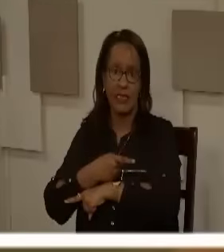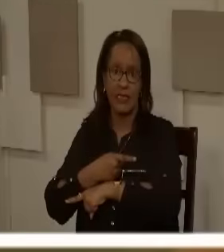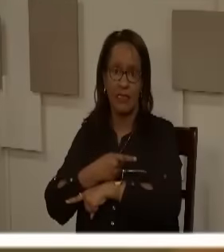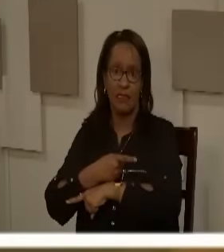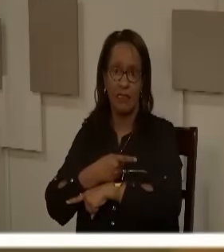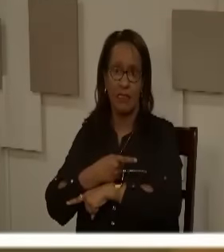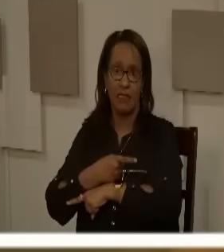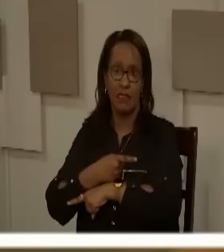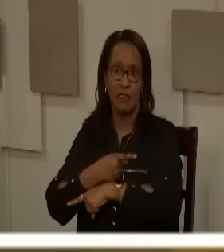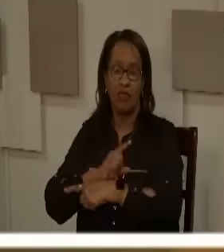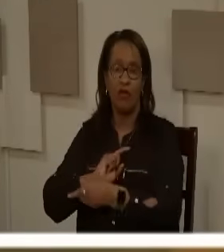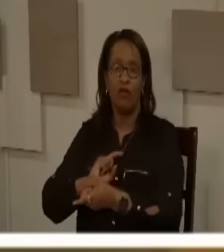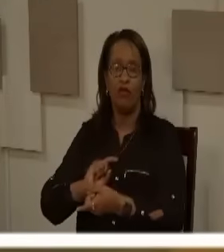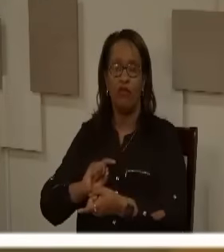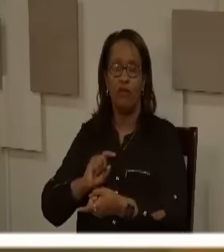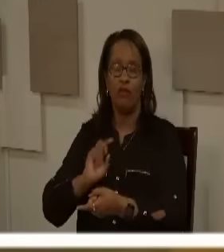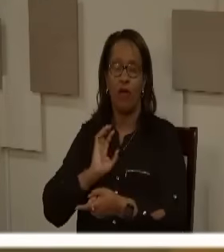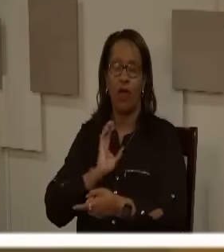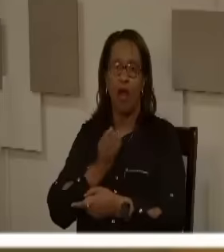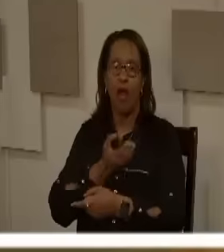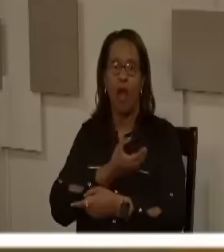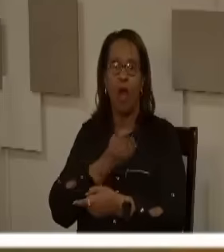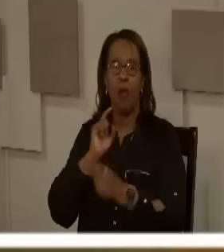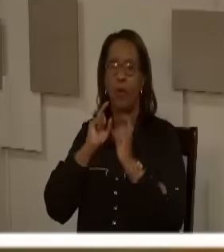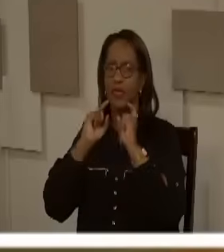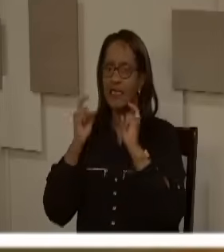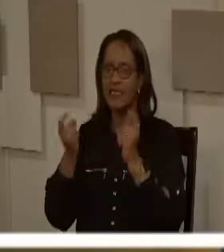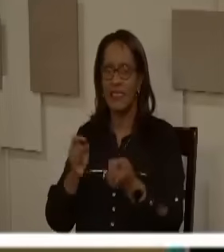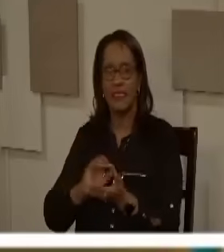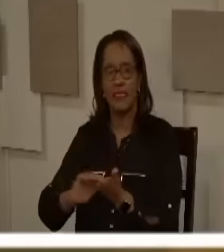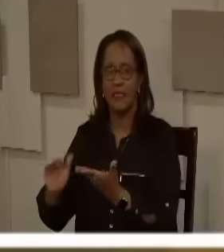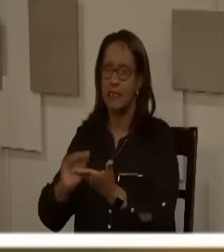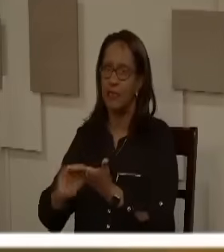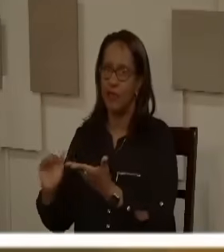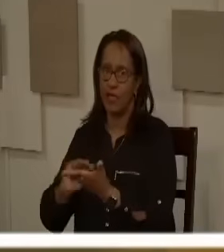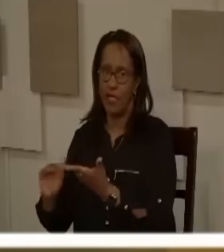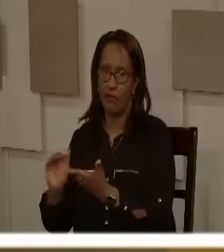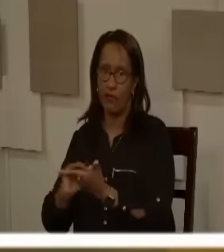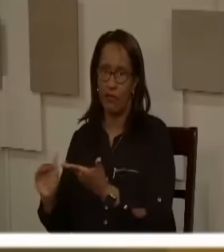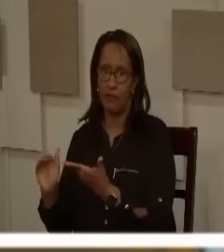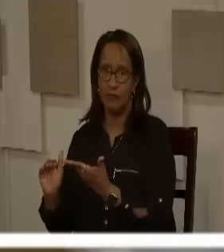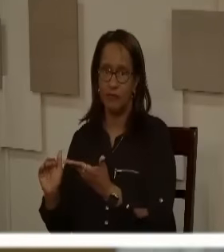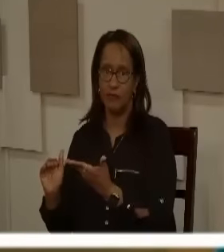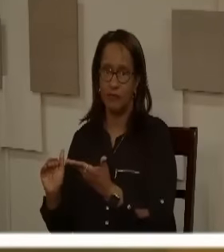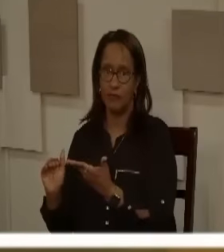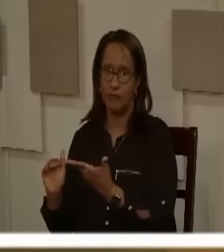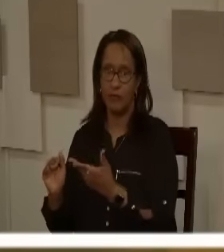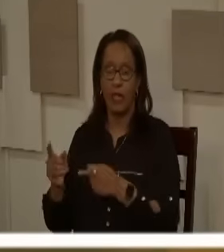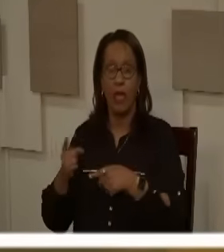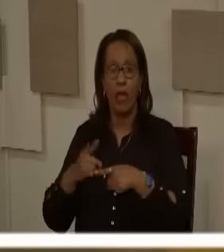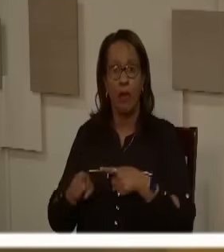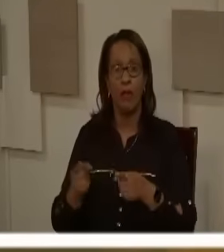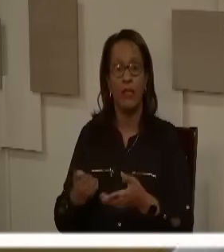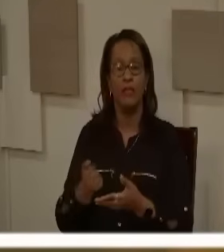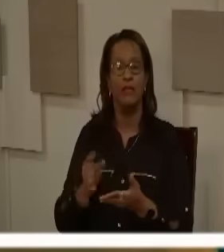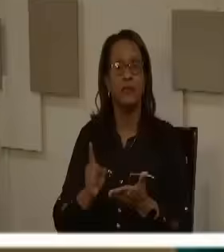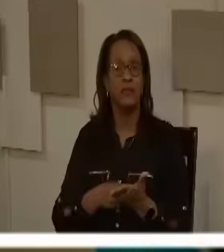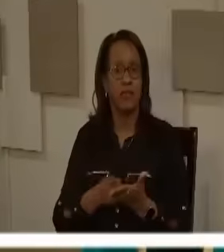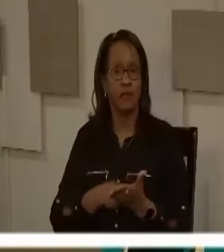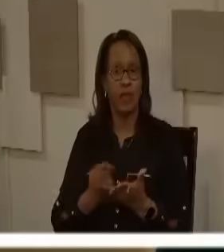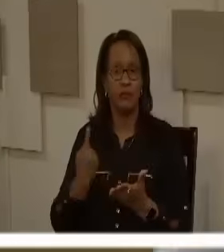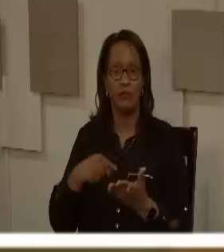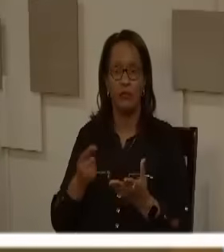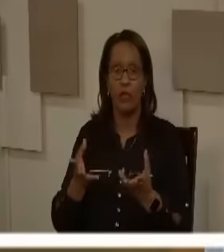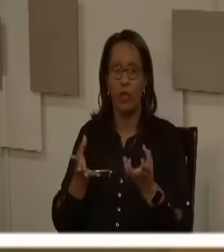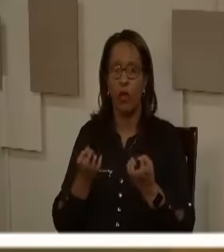ones one time. While he's at it, we have a few that we want him to deal with one time. Correct? Not so? I'm sure